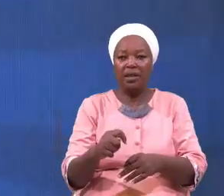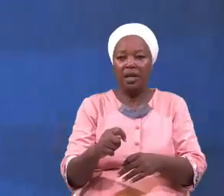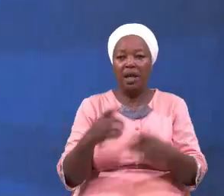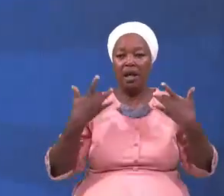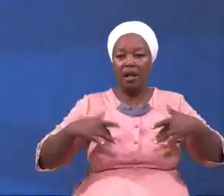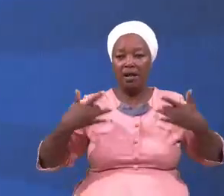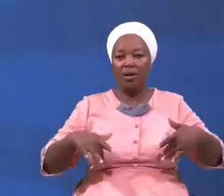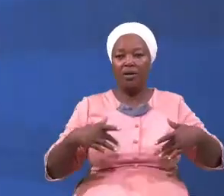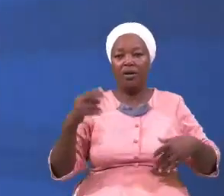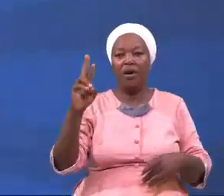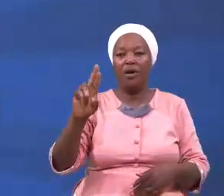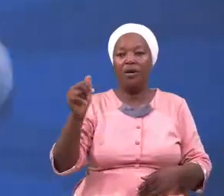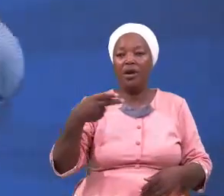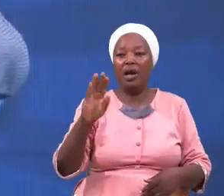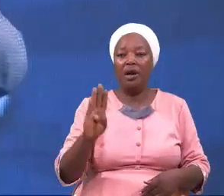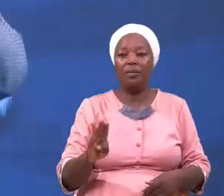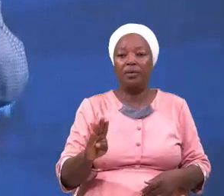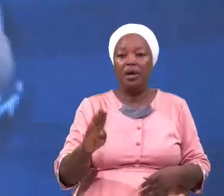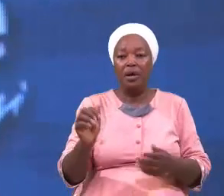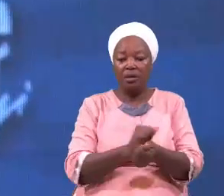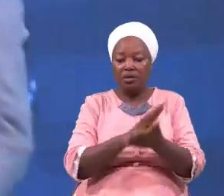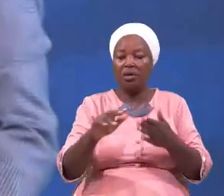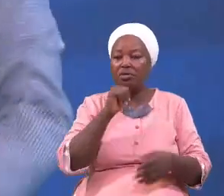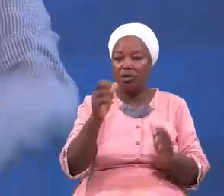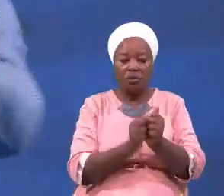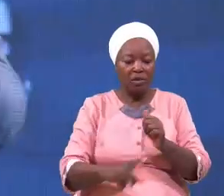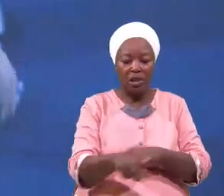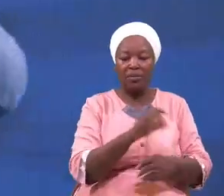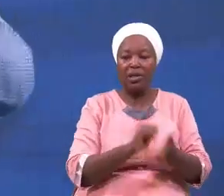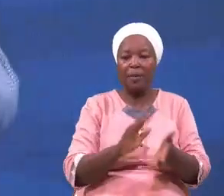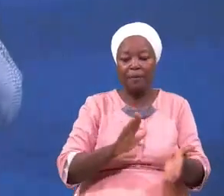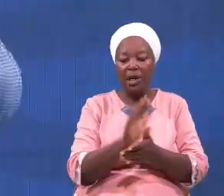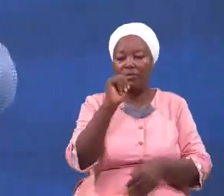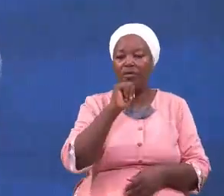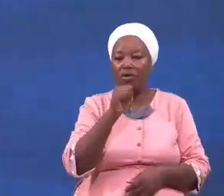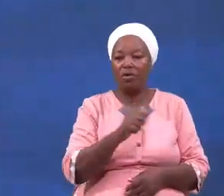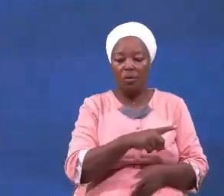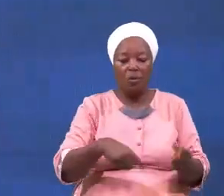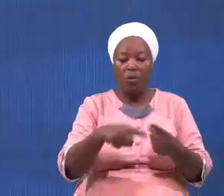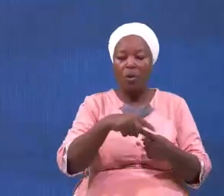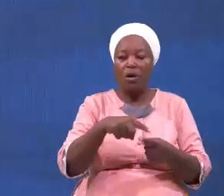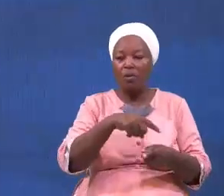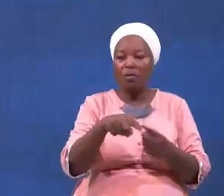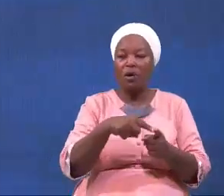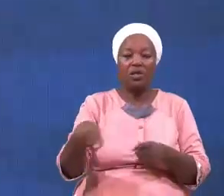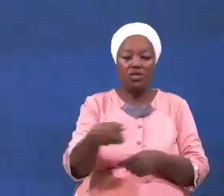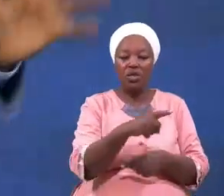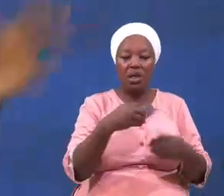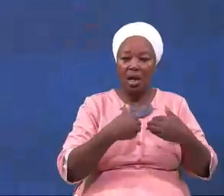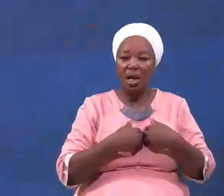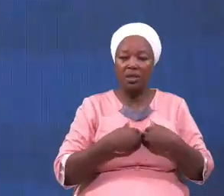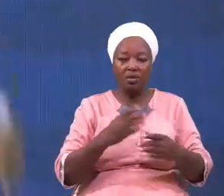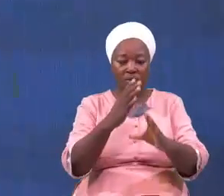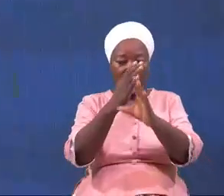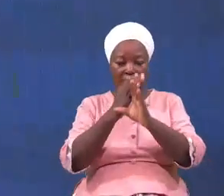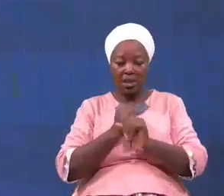perished not with them that believed not when she had received the